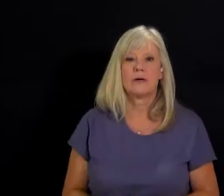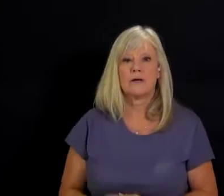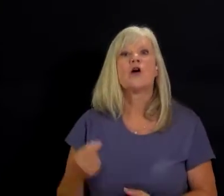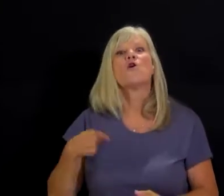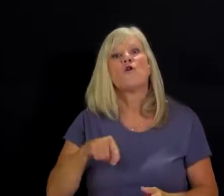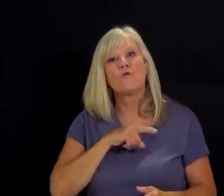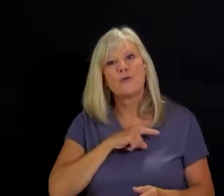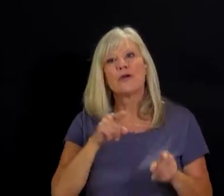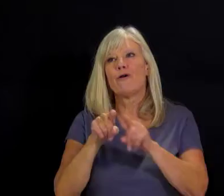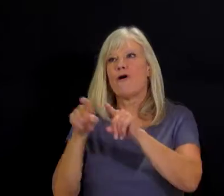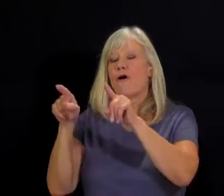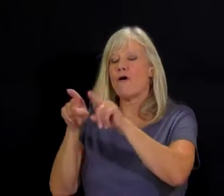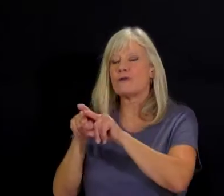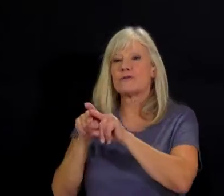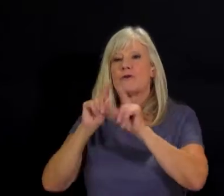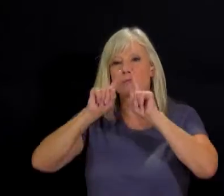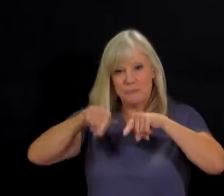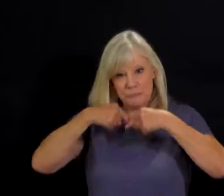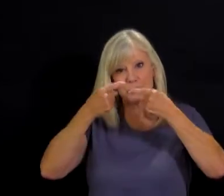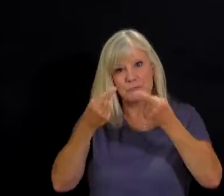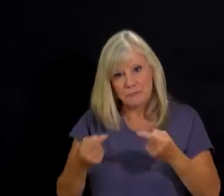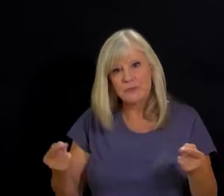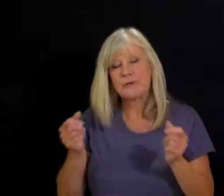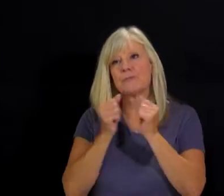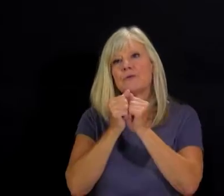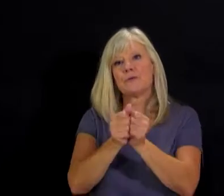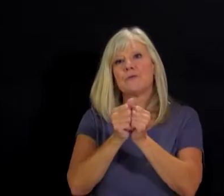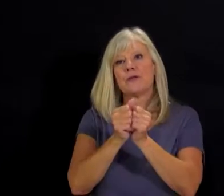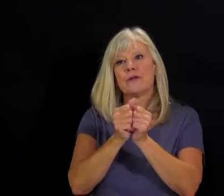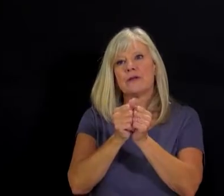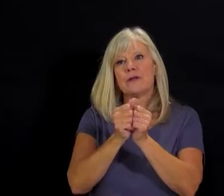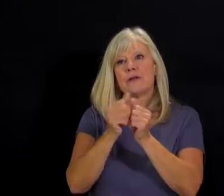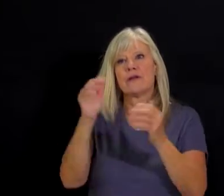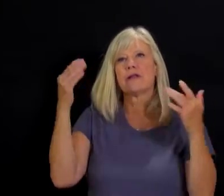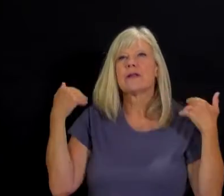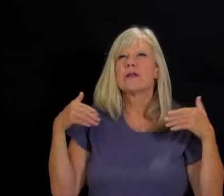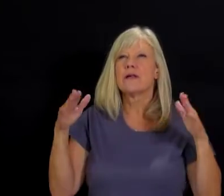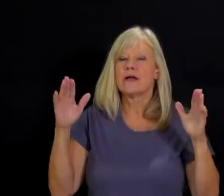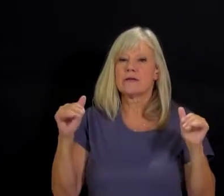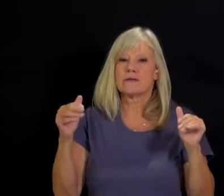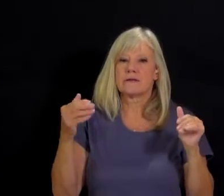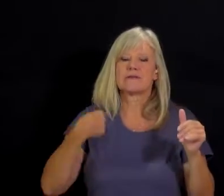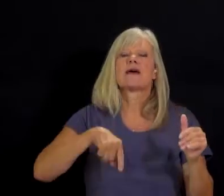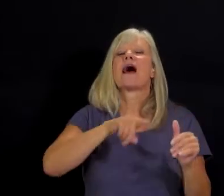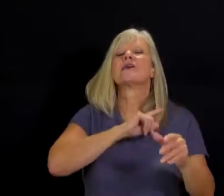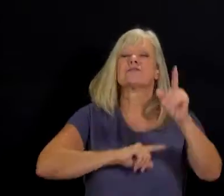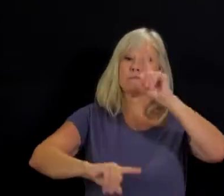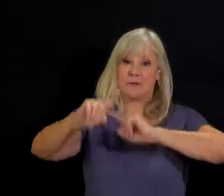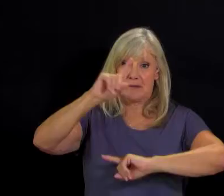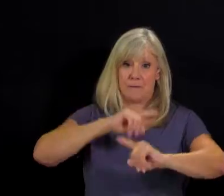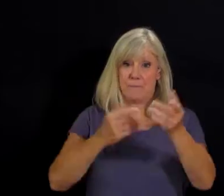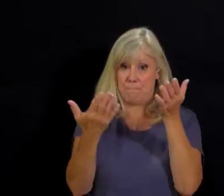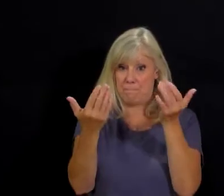too, confess your name in exaltation, giving voice to every creature under heaven as we